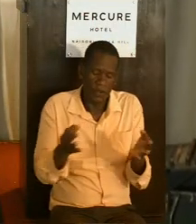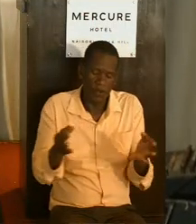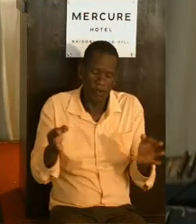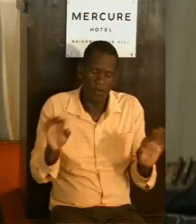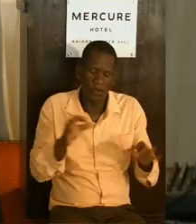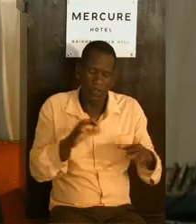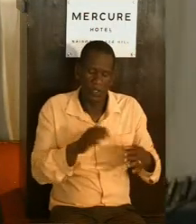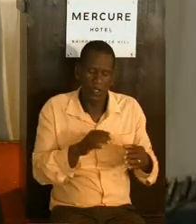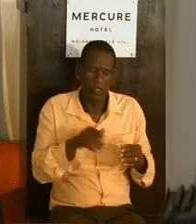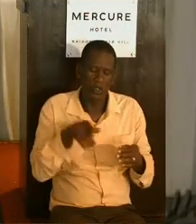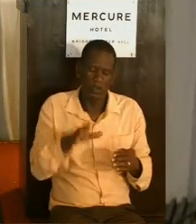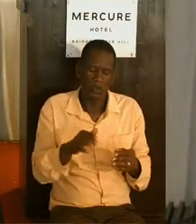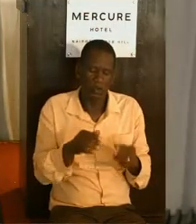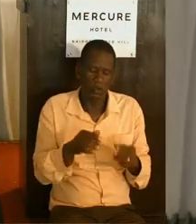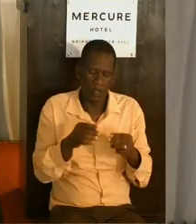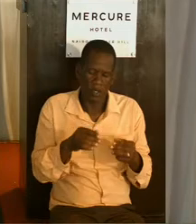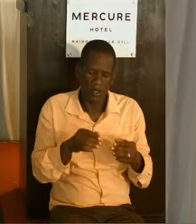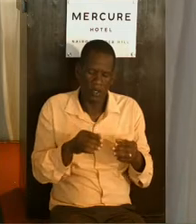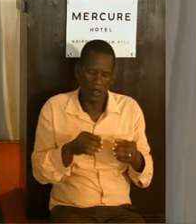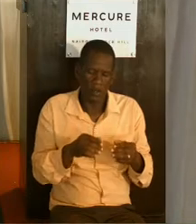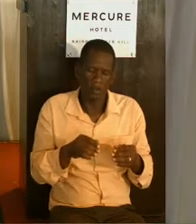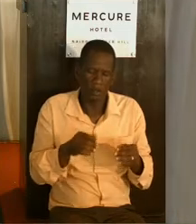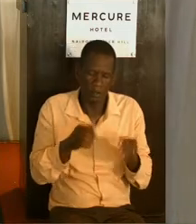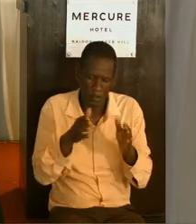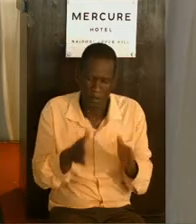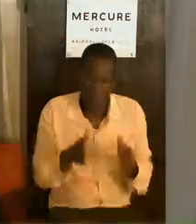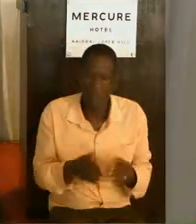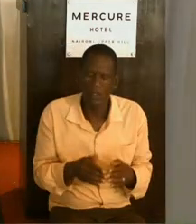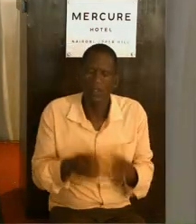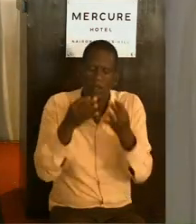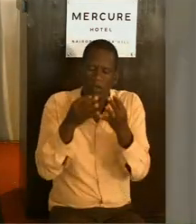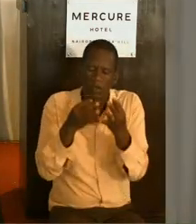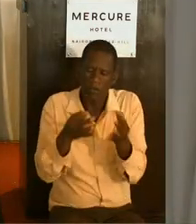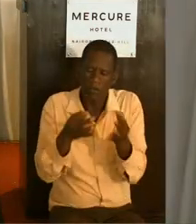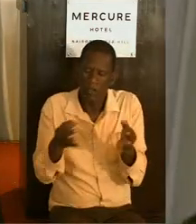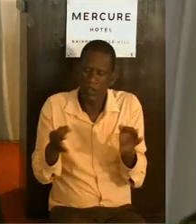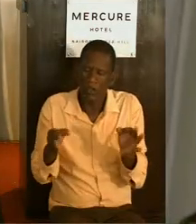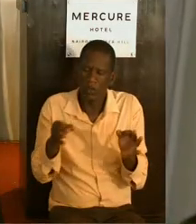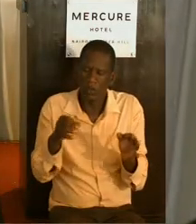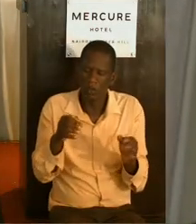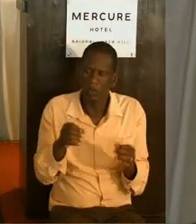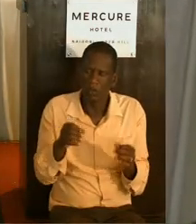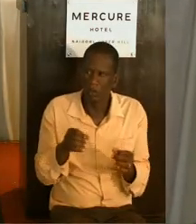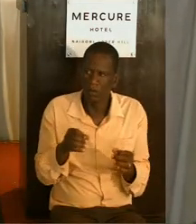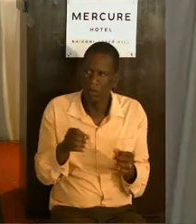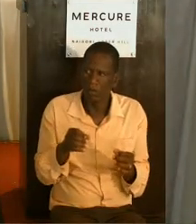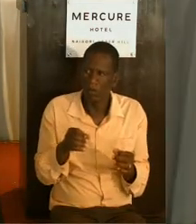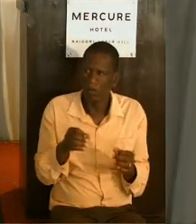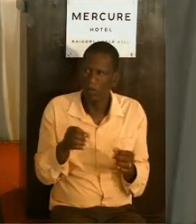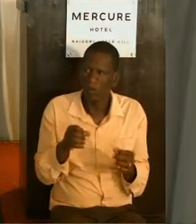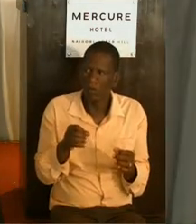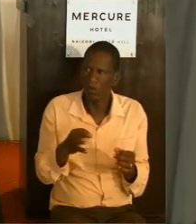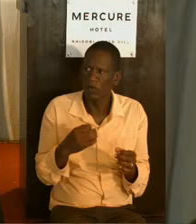freedom of your being freedom of the Mind